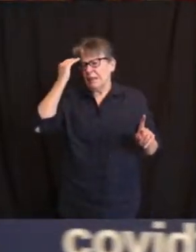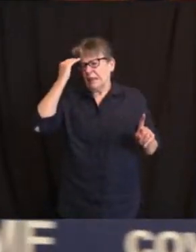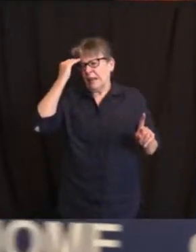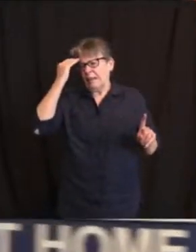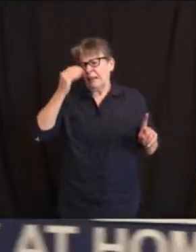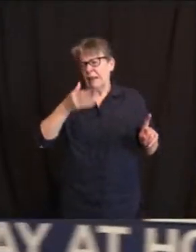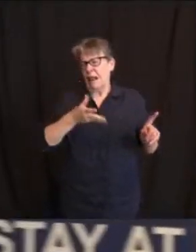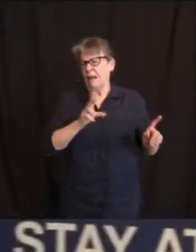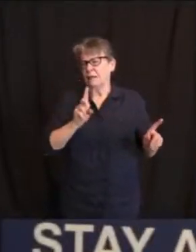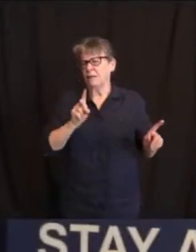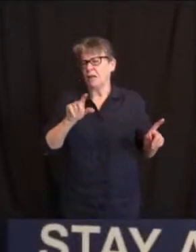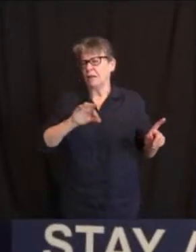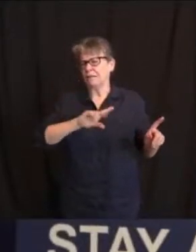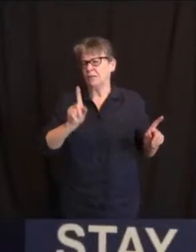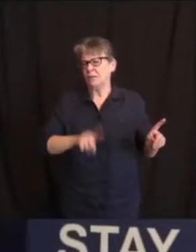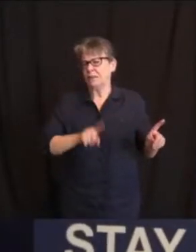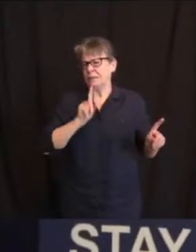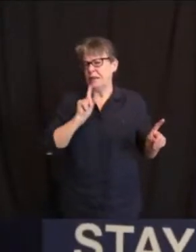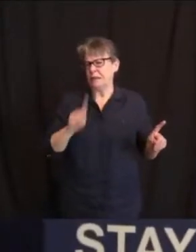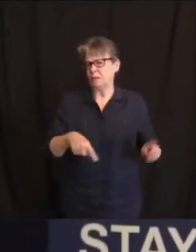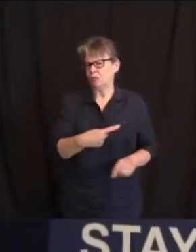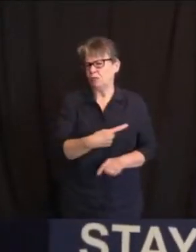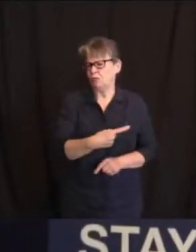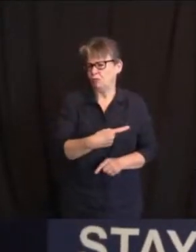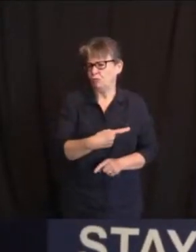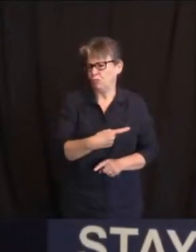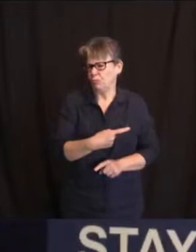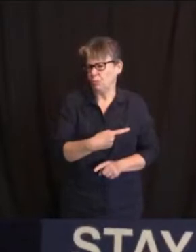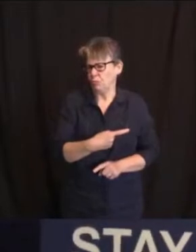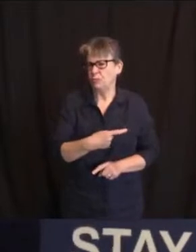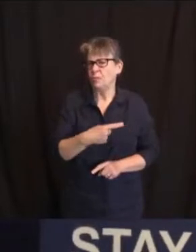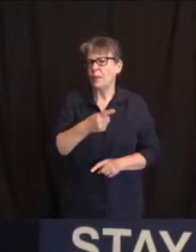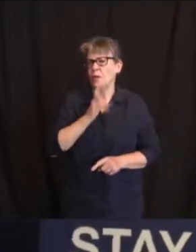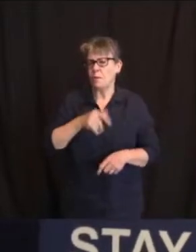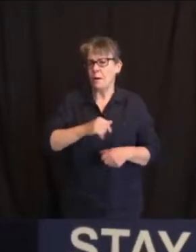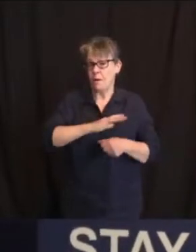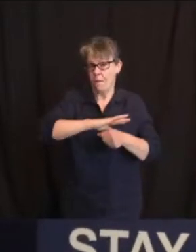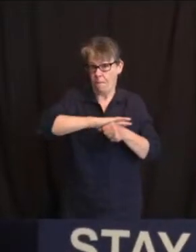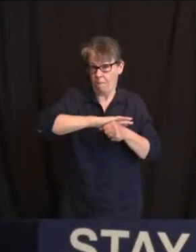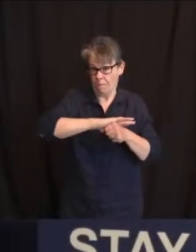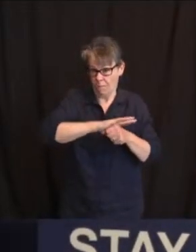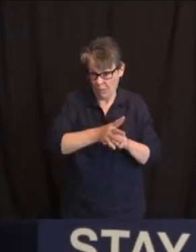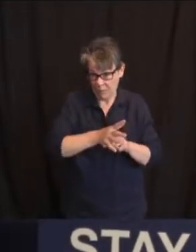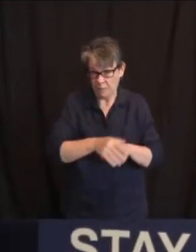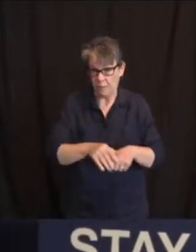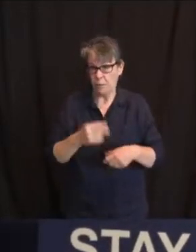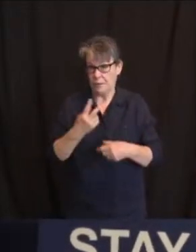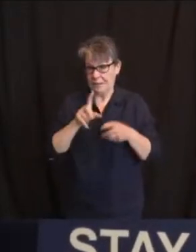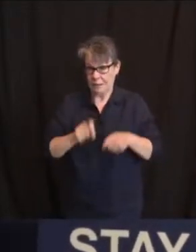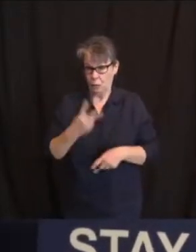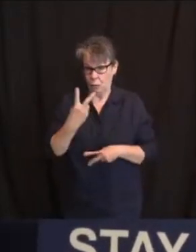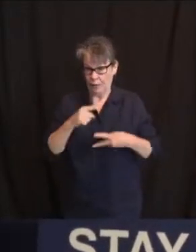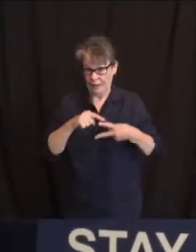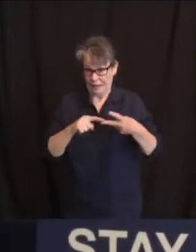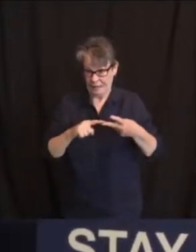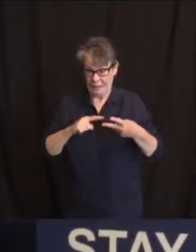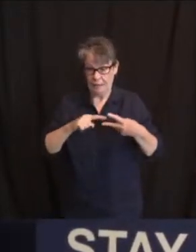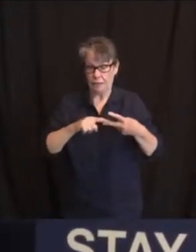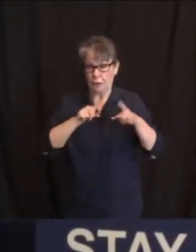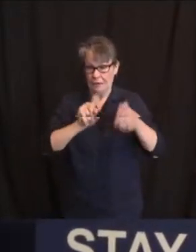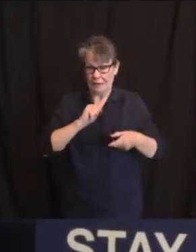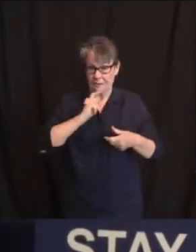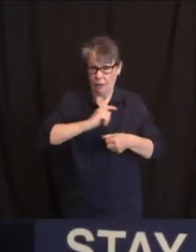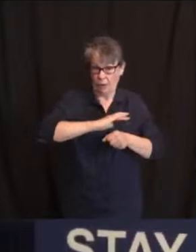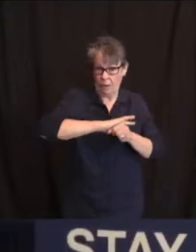testing for COVID, as we've said before, there are two ways you can test. You can test for the virus itself, or you can test for the body's response to the virus. To